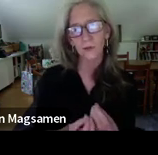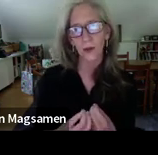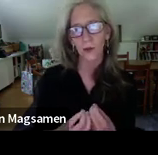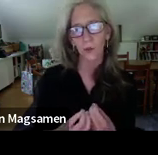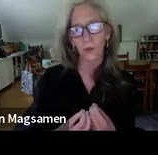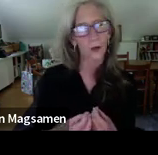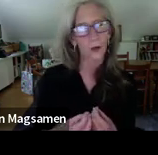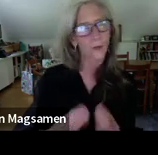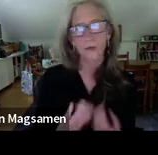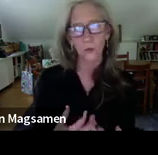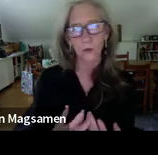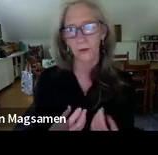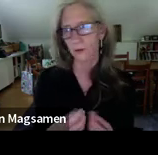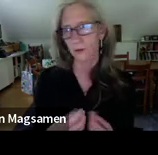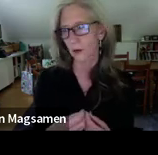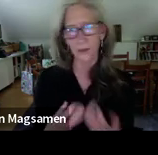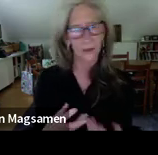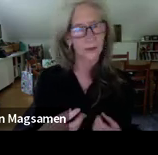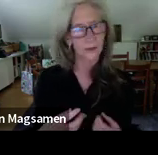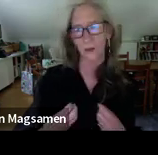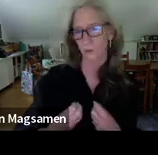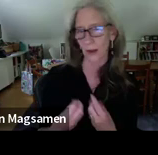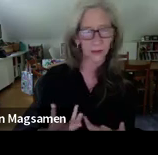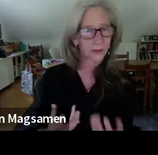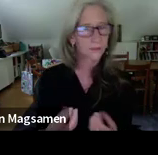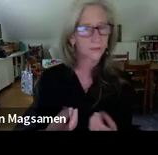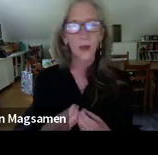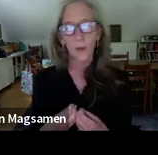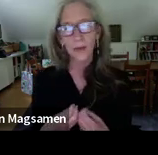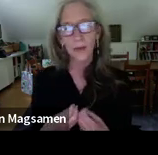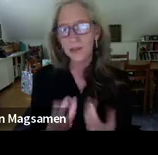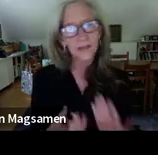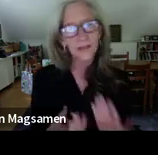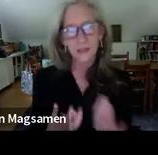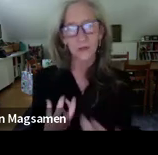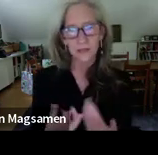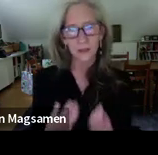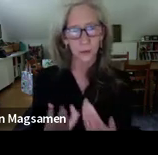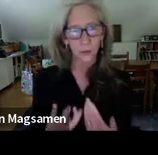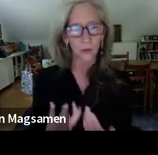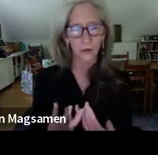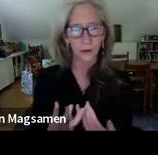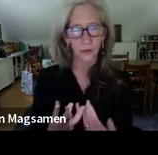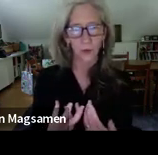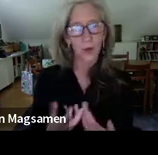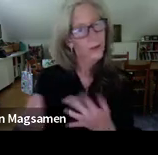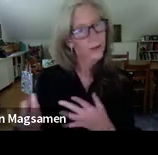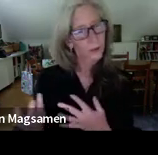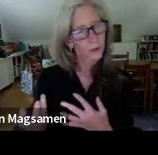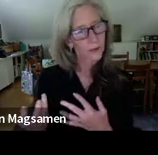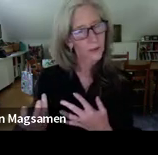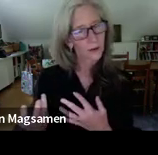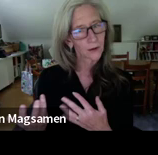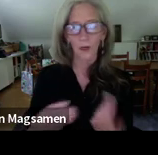incredible capacity. And we also, because of the way we come into the world and our genetics and how we live, each of us has a